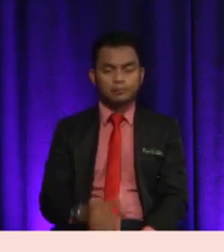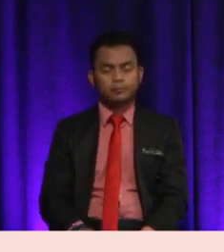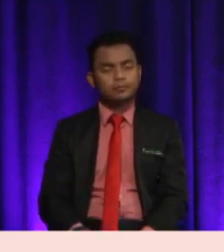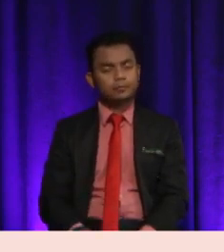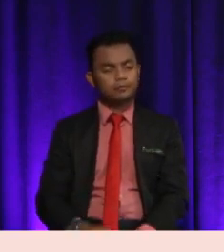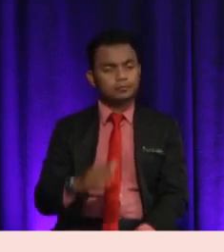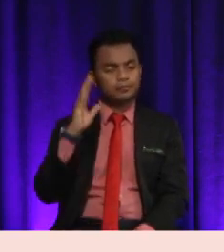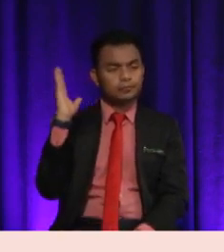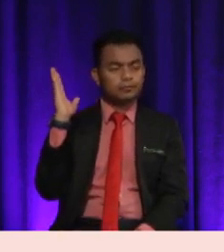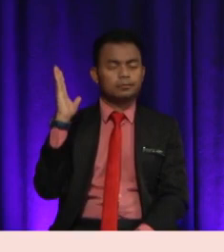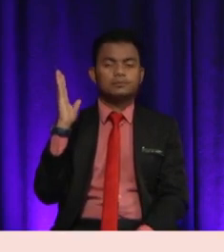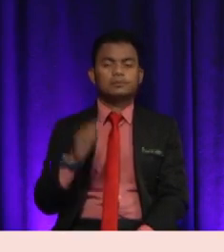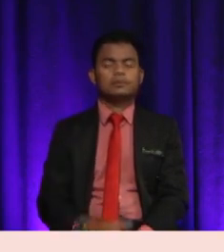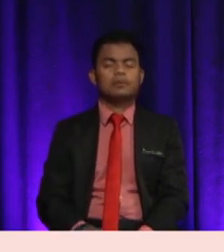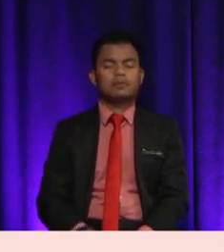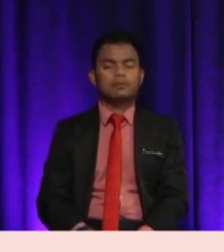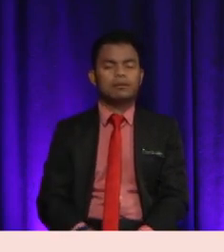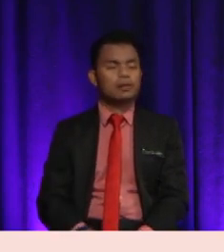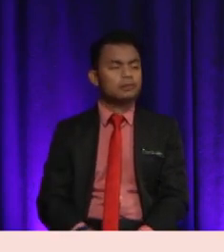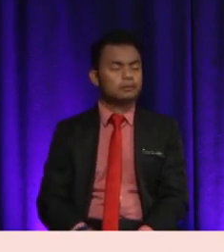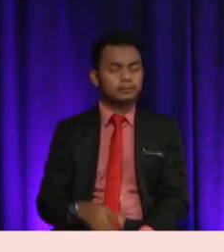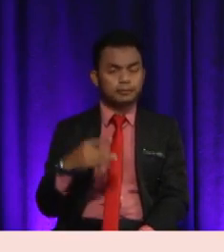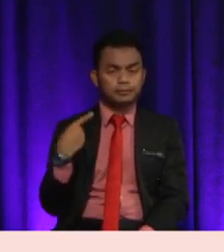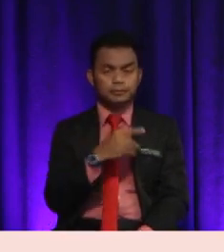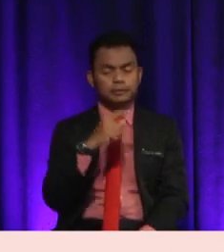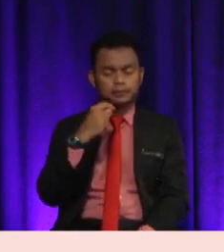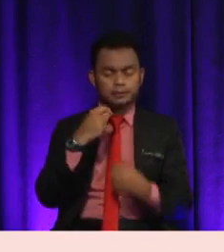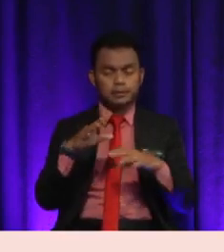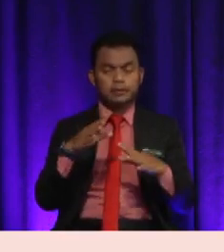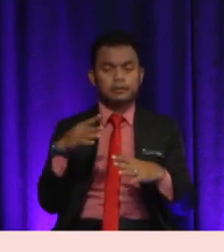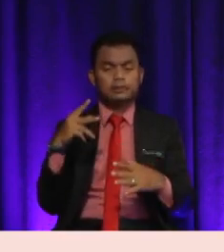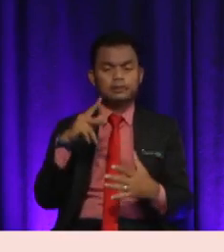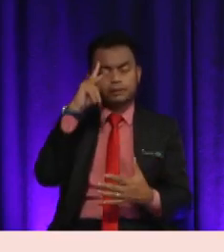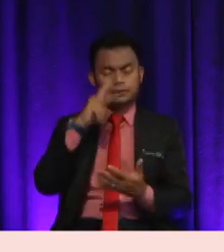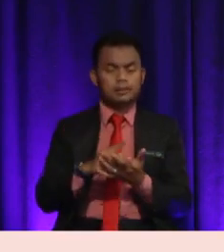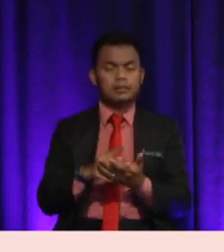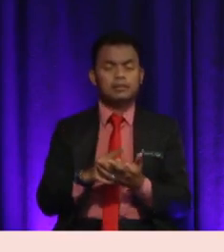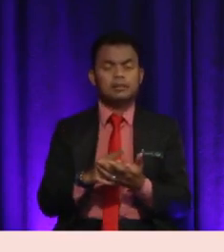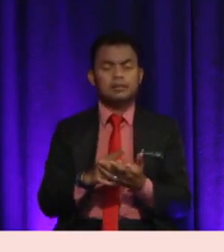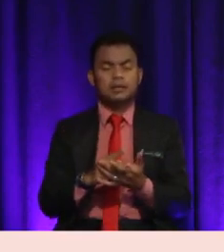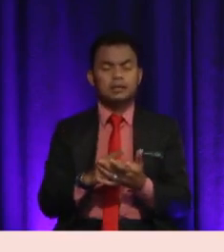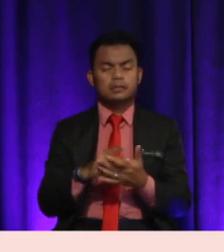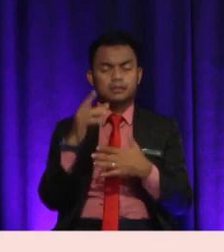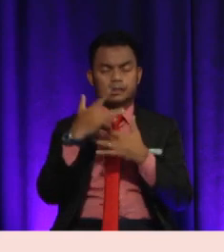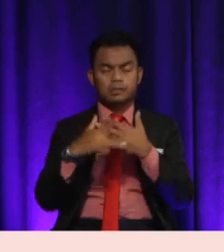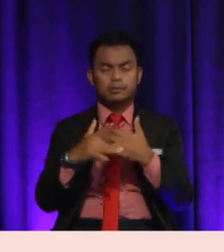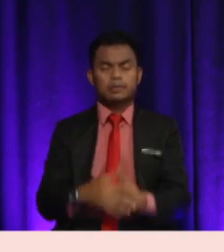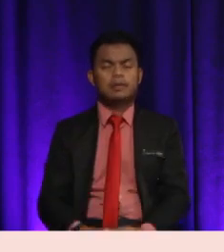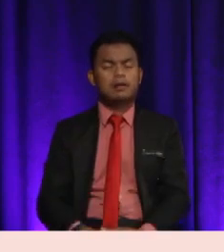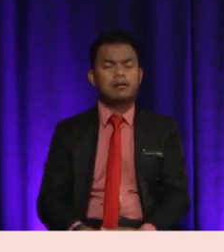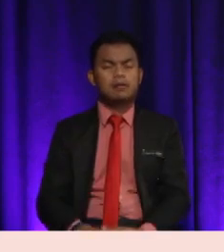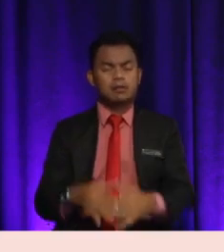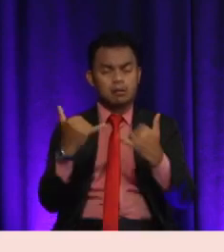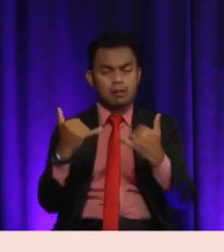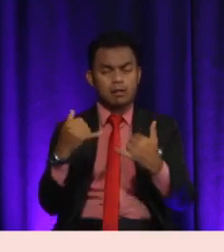strange obsession. So we have identified the answer. Now we can compare this to